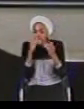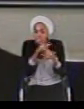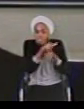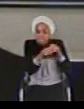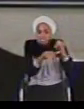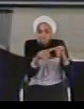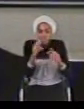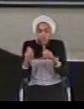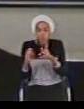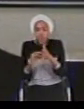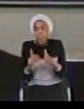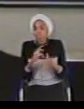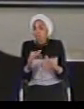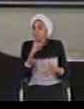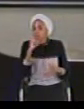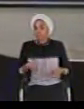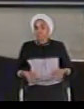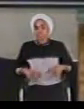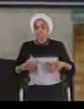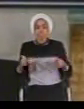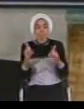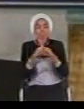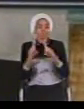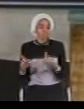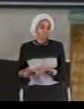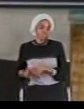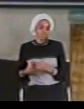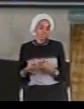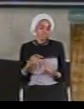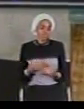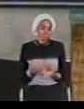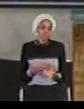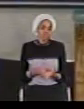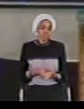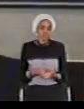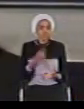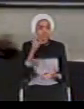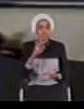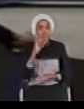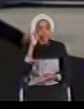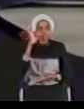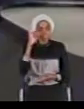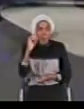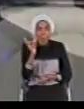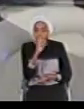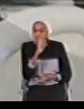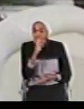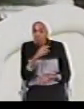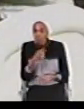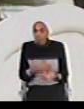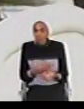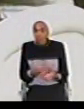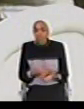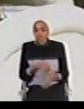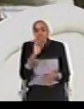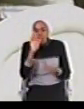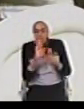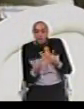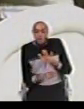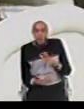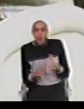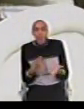who are not living according to the gospel. They're preaching a false gospel, a watered down gospel,